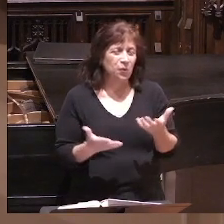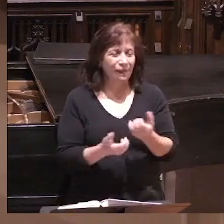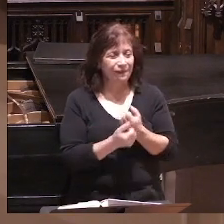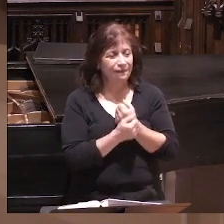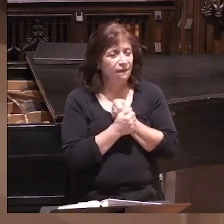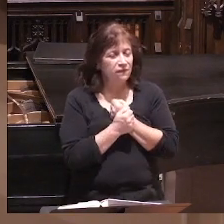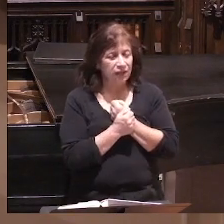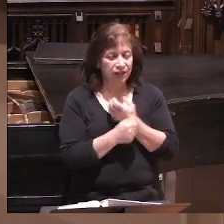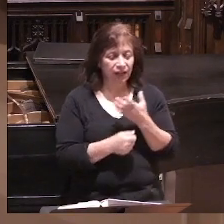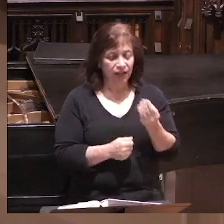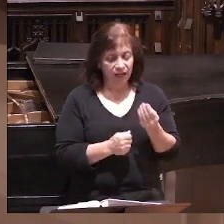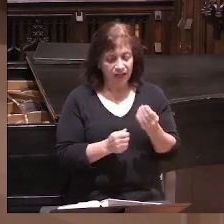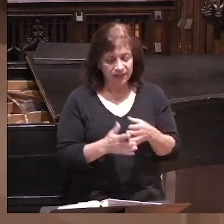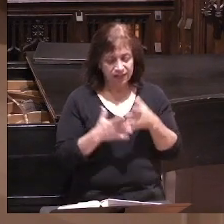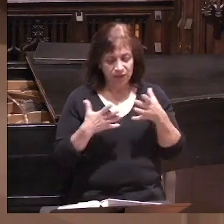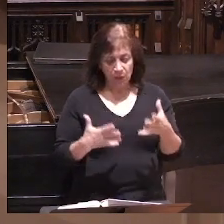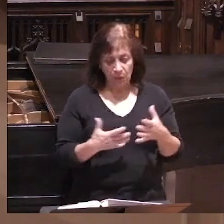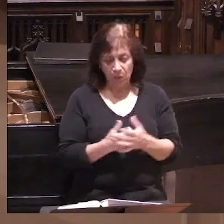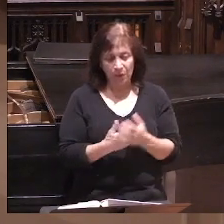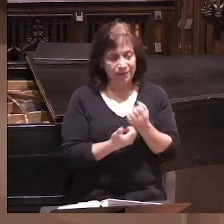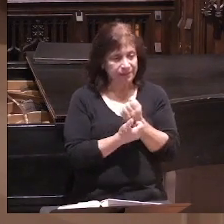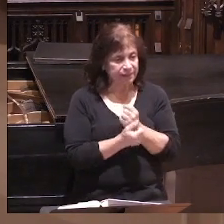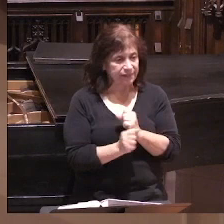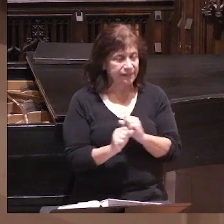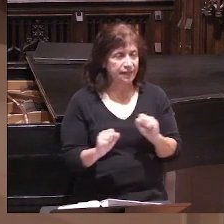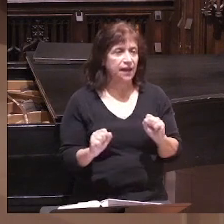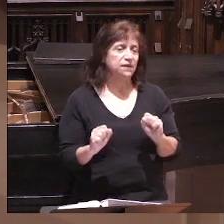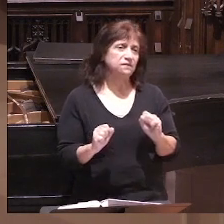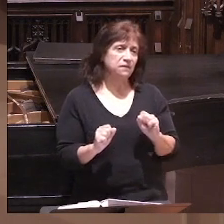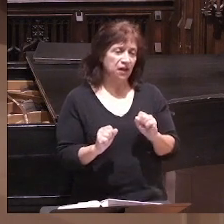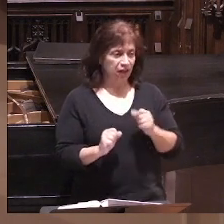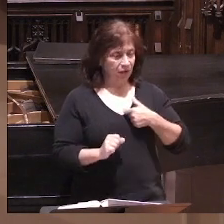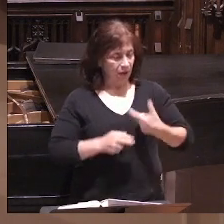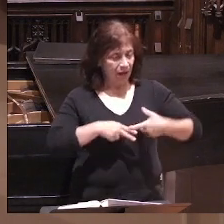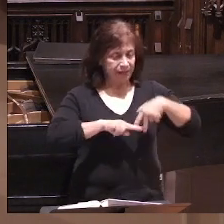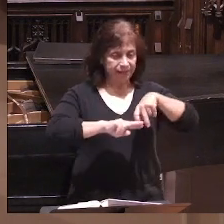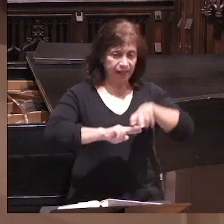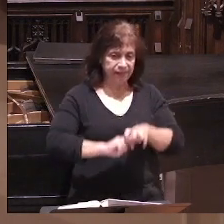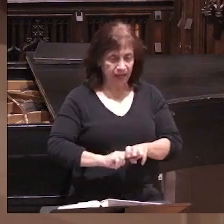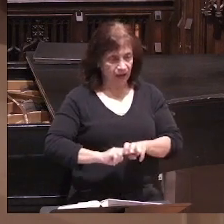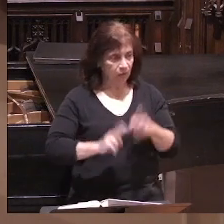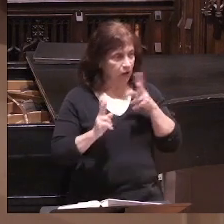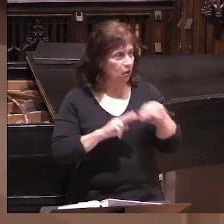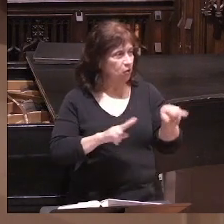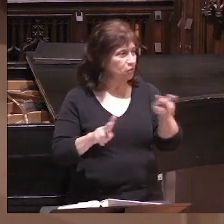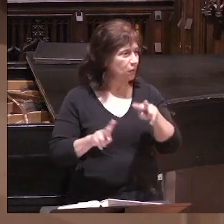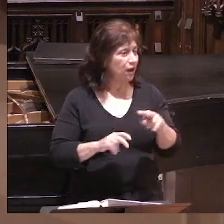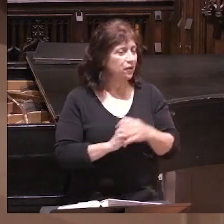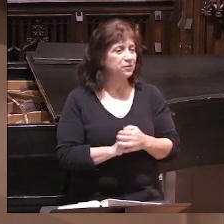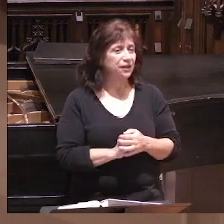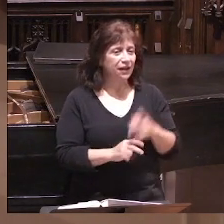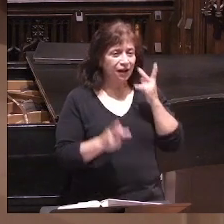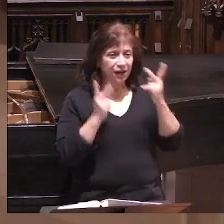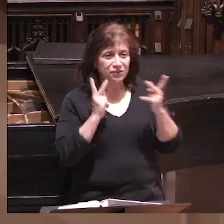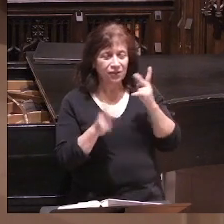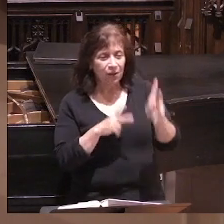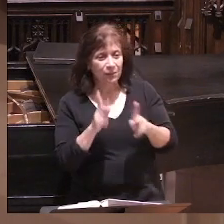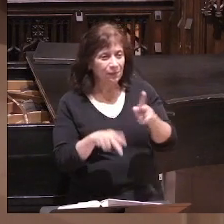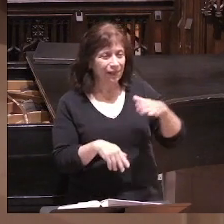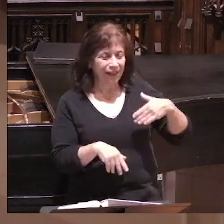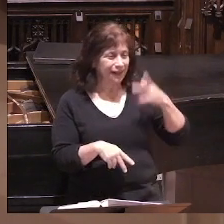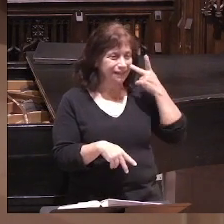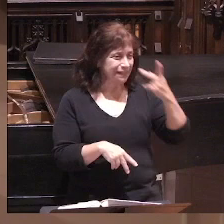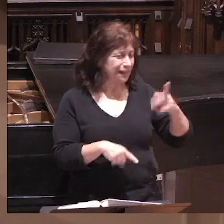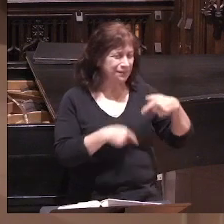loving and so safe. And I sat down and looked around and saw people that I hadn't